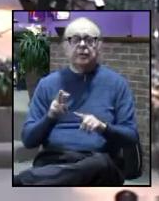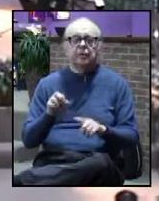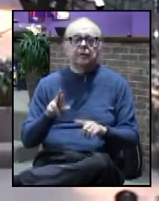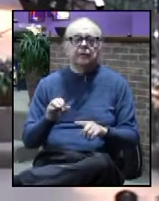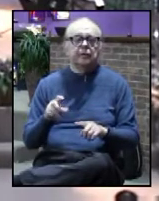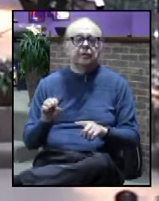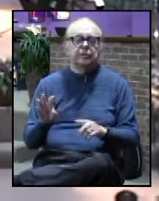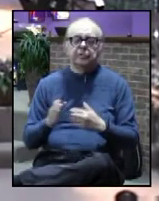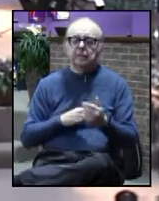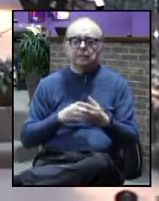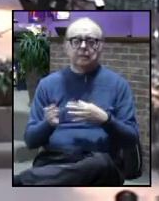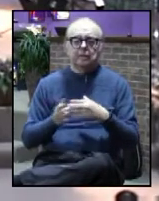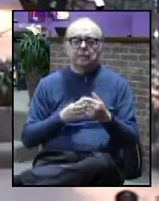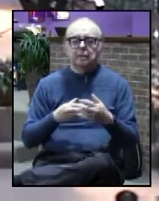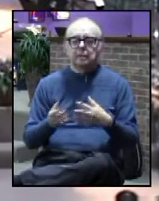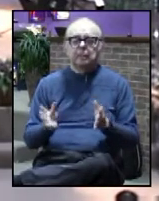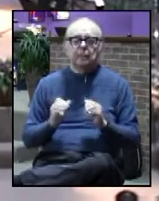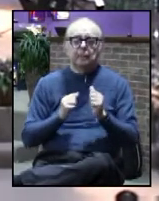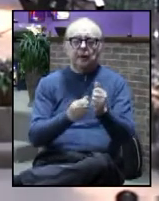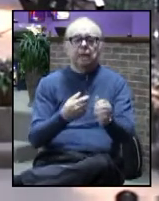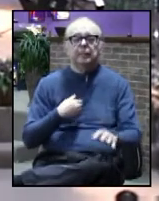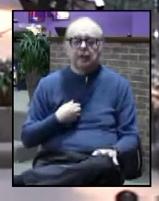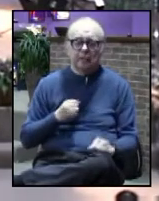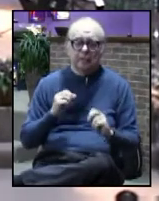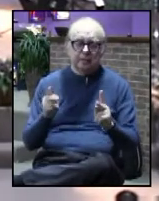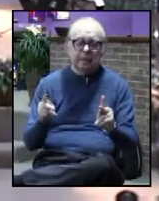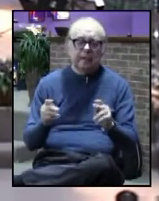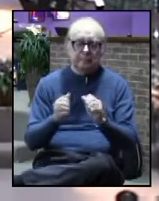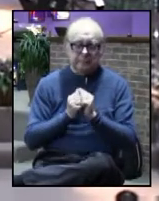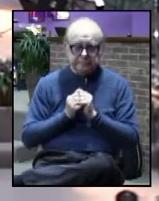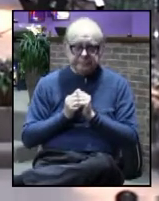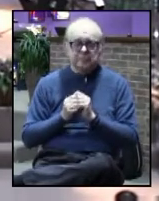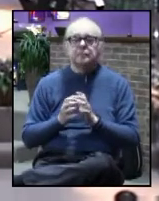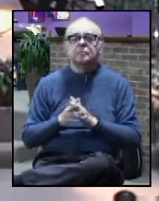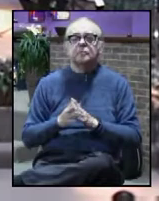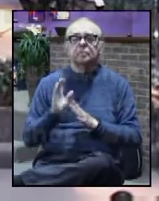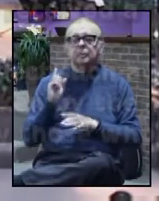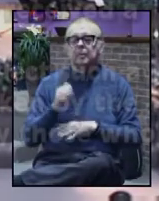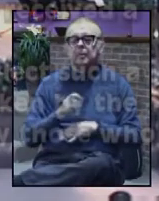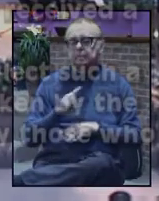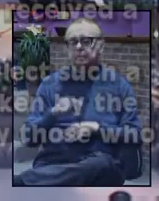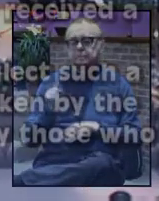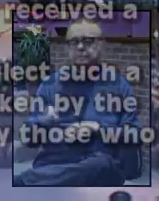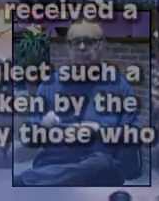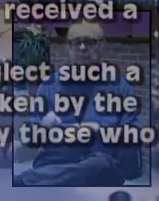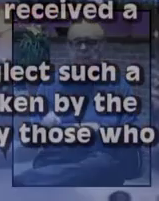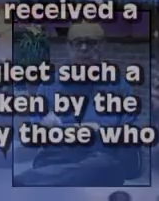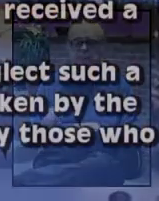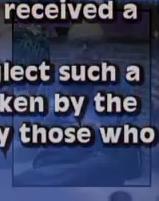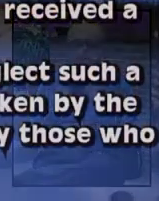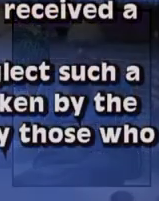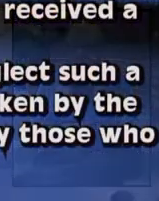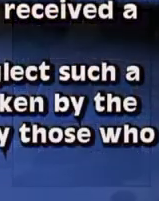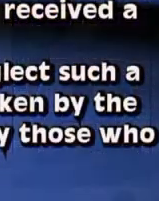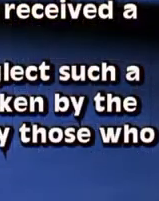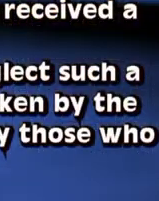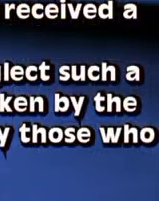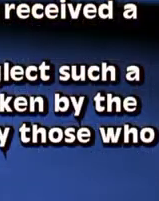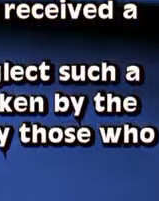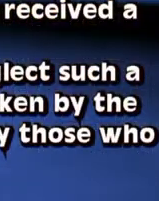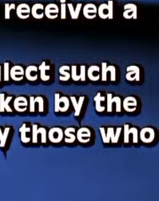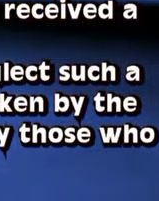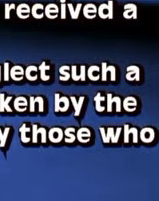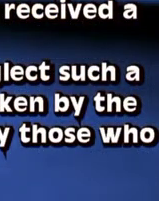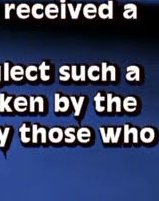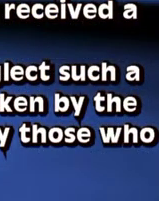TBB, whatever, read along with me and follow, okay, together, if you would. We must therefore pay even more attention